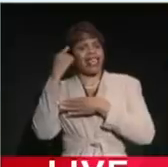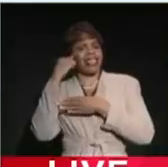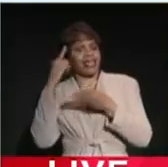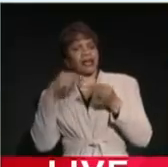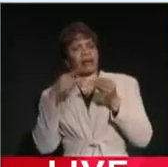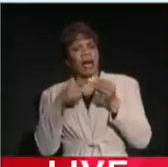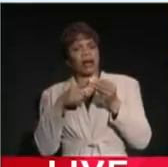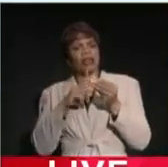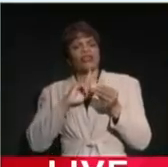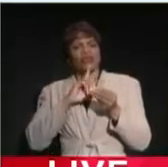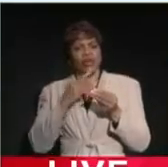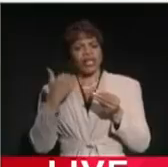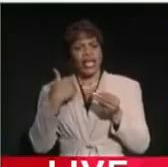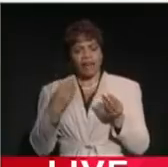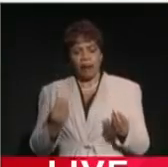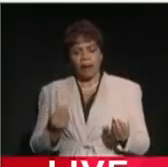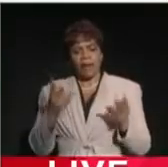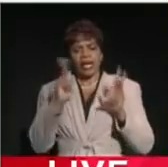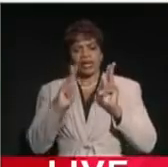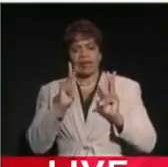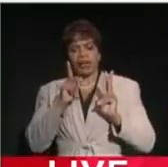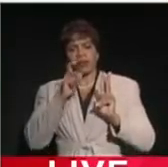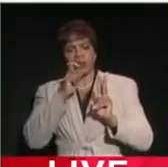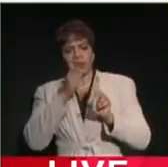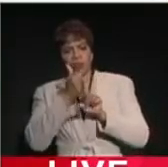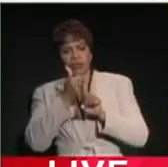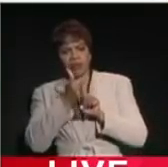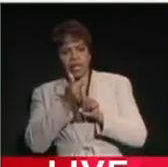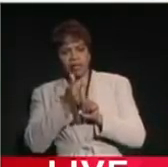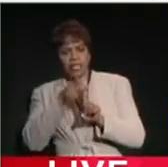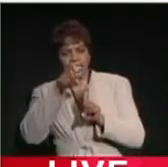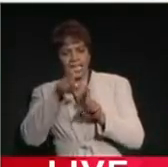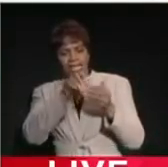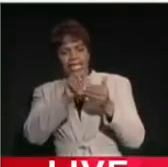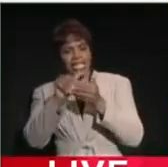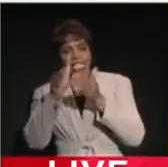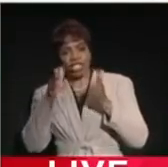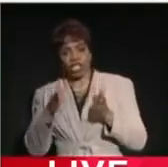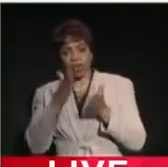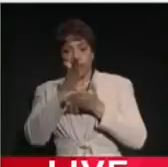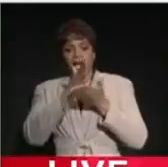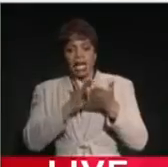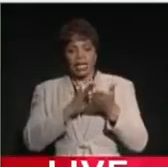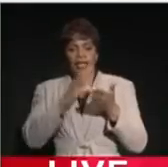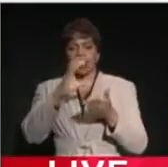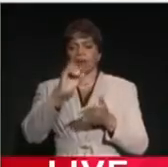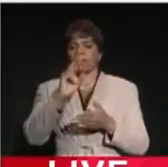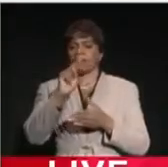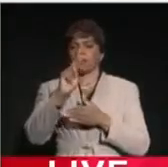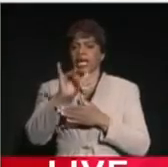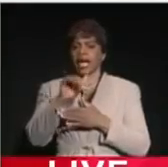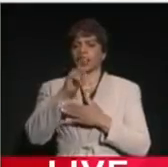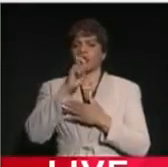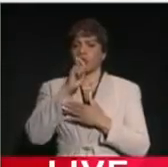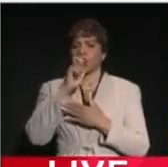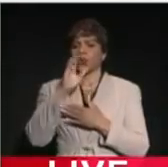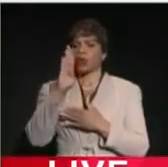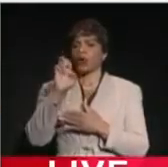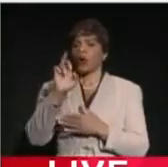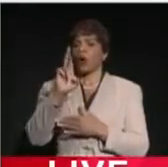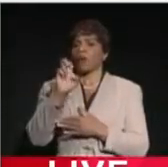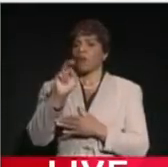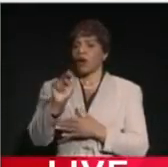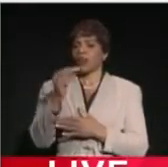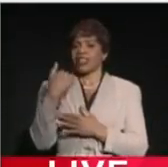out there, but you need leadership. And you've got some counties that have an extreme. Bergen County has 70 communities. We